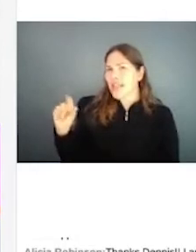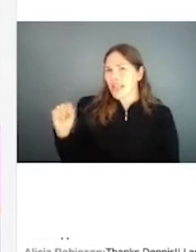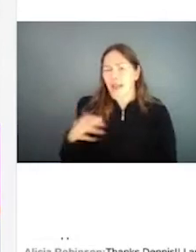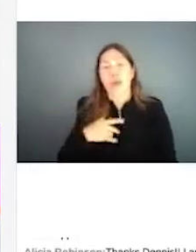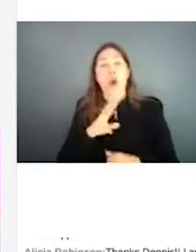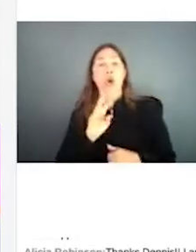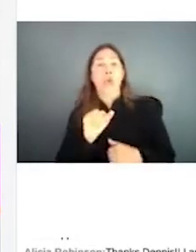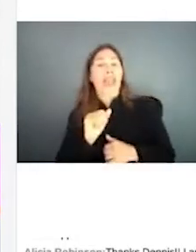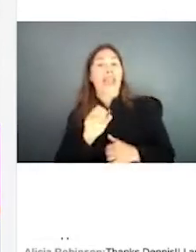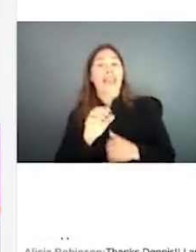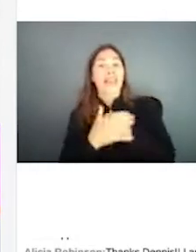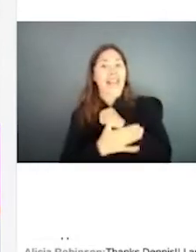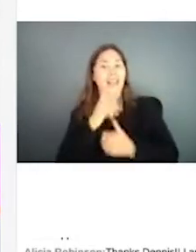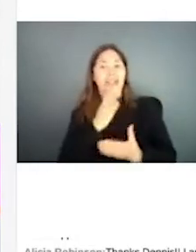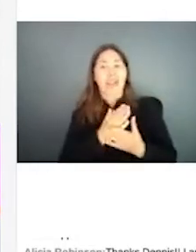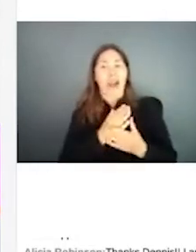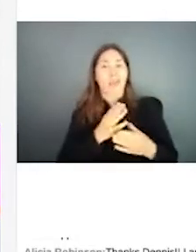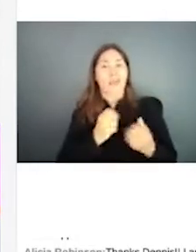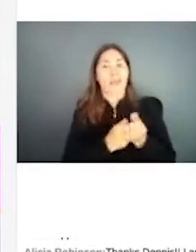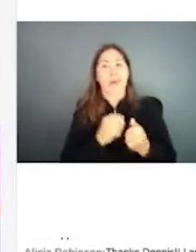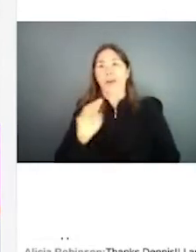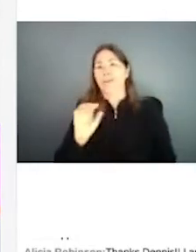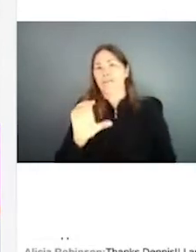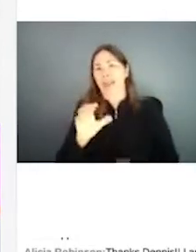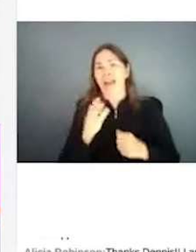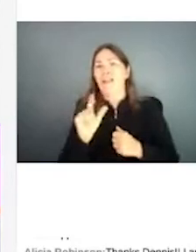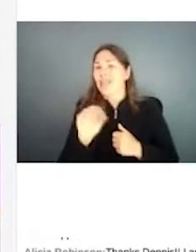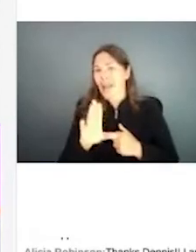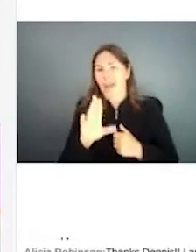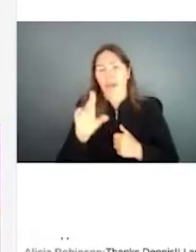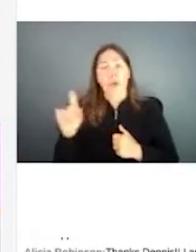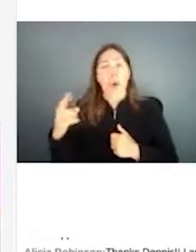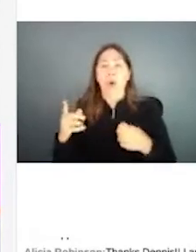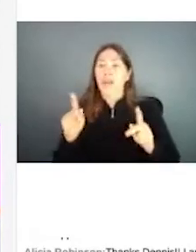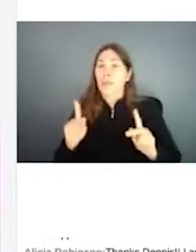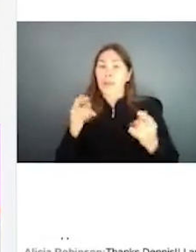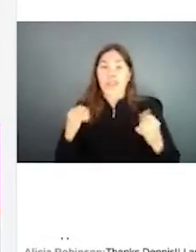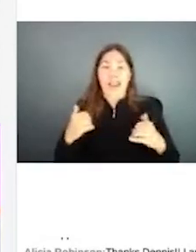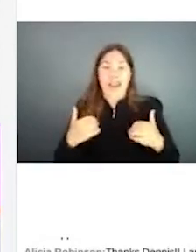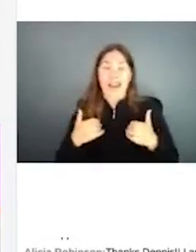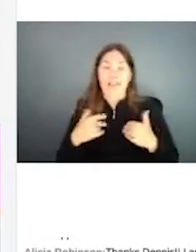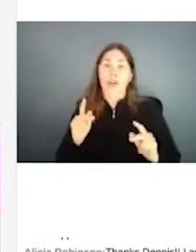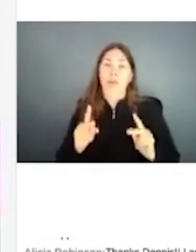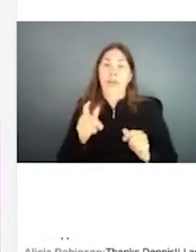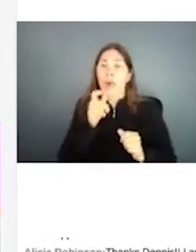stopped supporting the Mac labs, so the only people who still have them are the people who you're going to have to pry it out